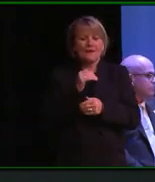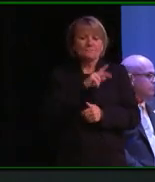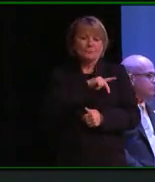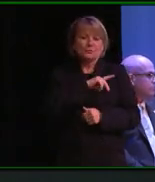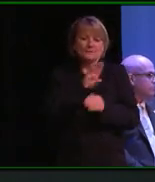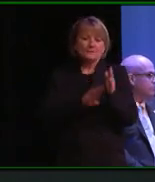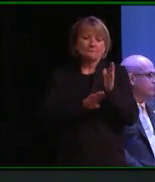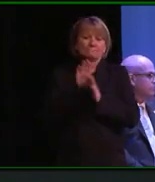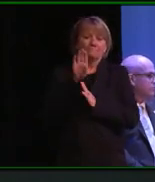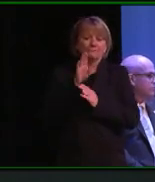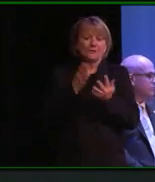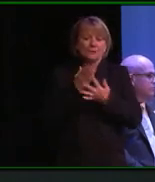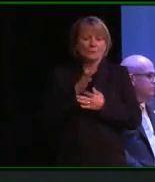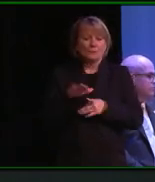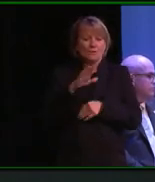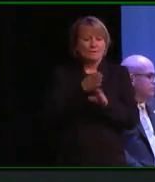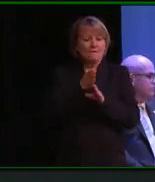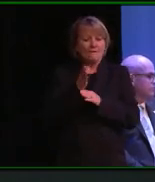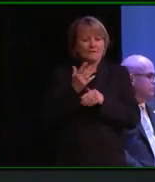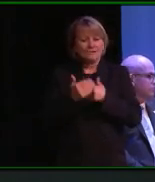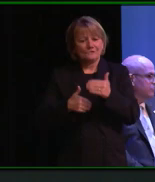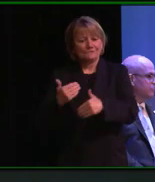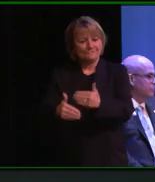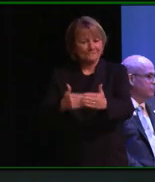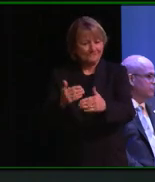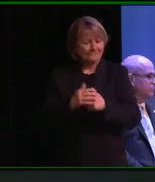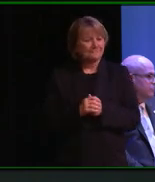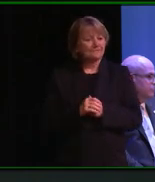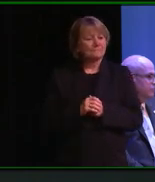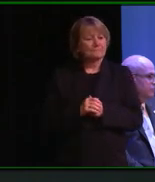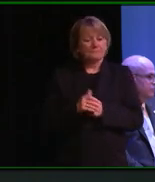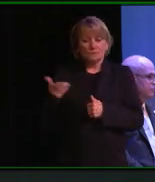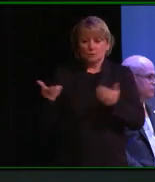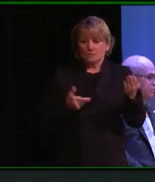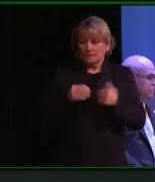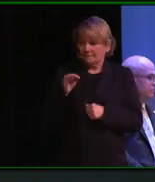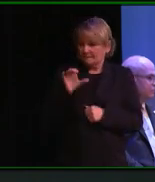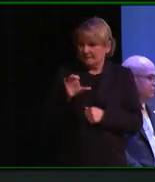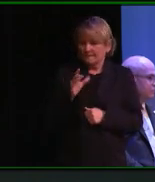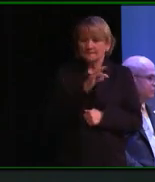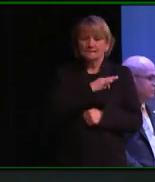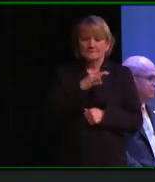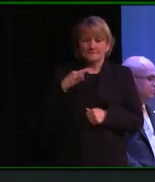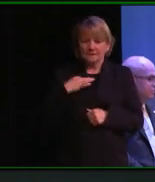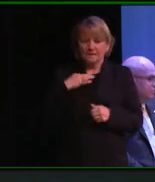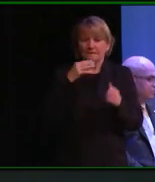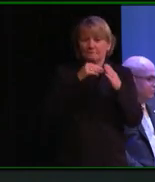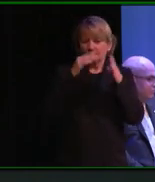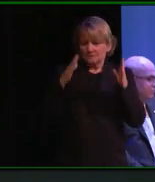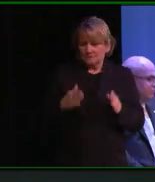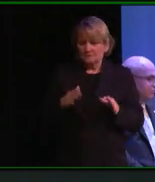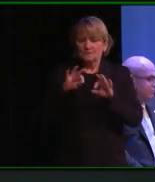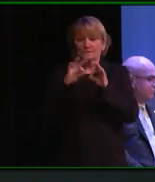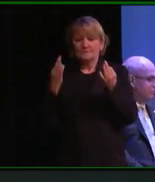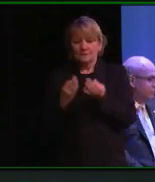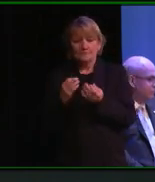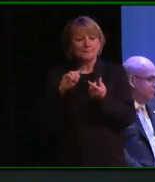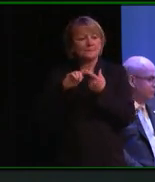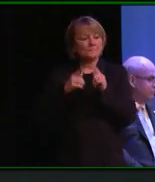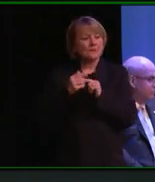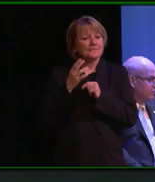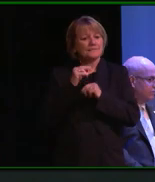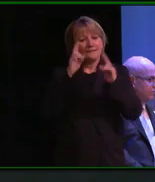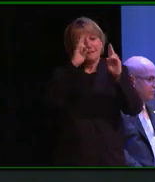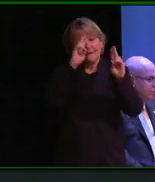throughout their college careers. We welcome our faculty, staff, students, family, friends, and